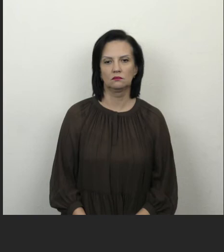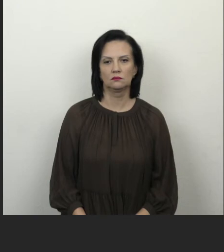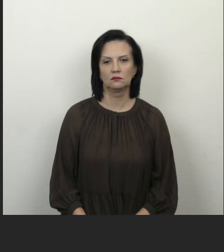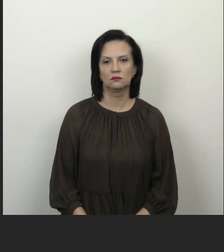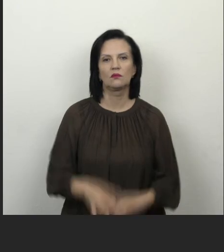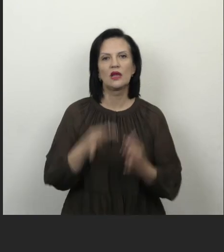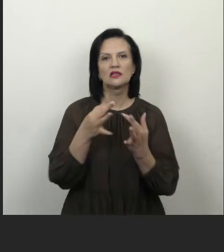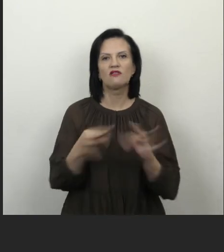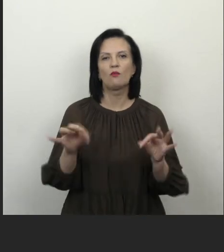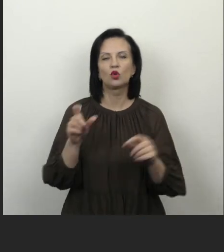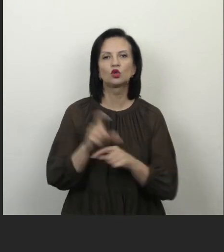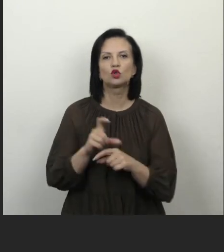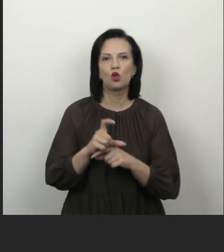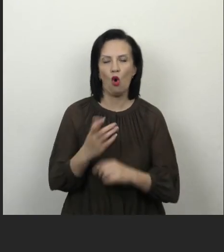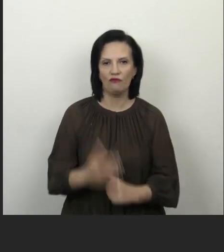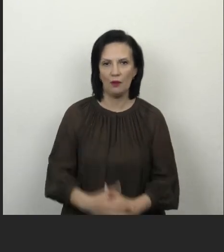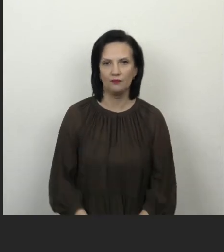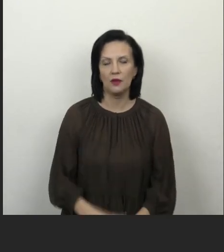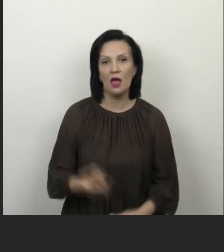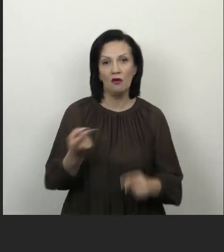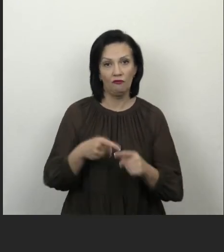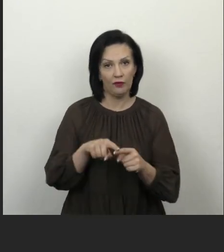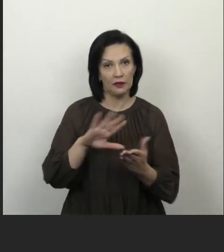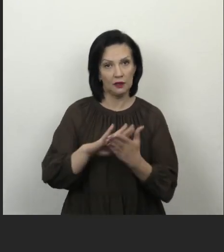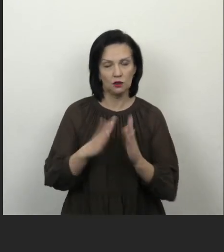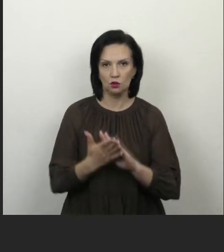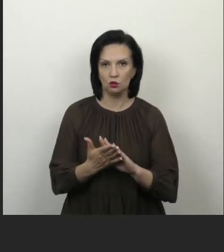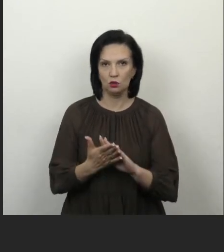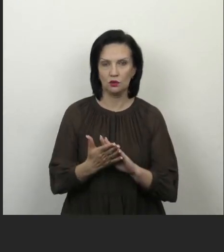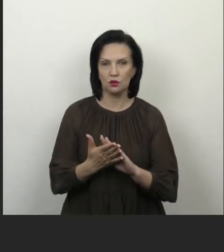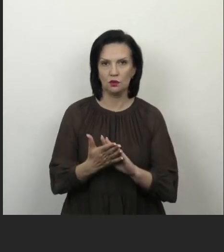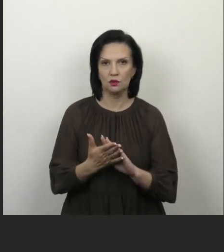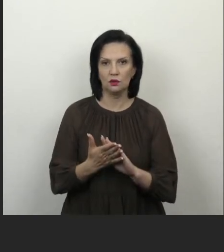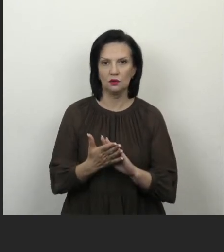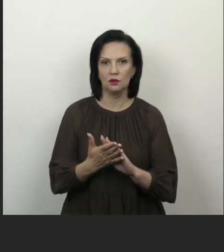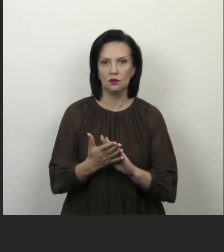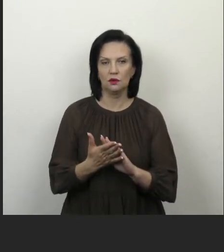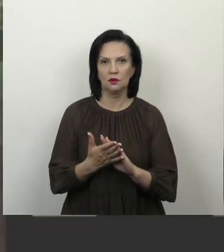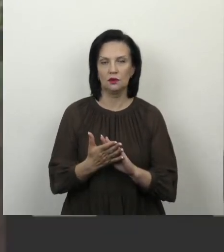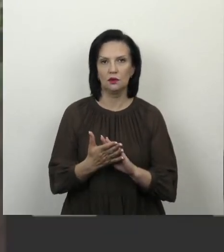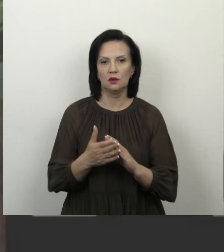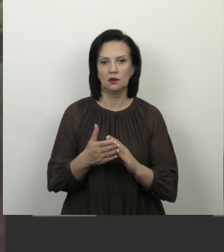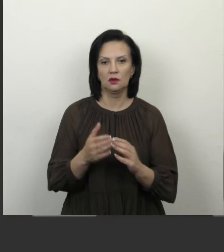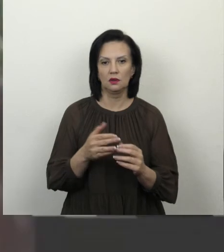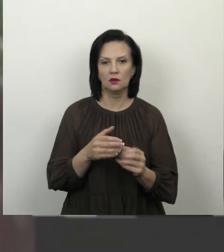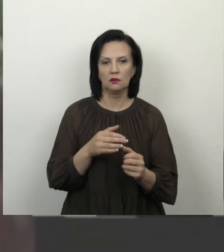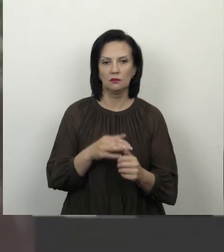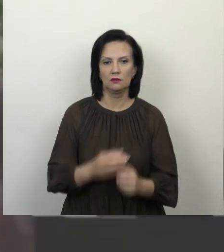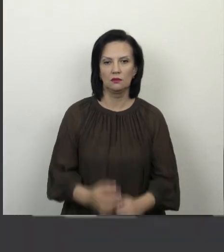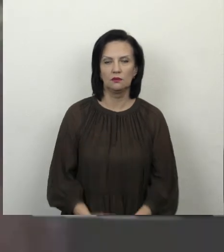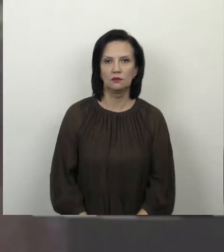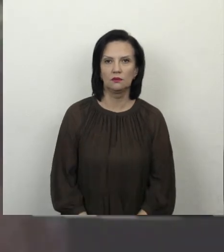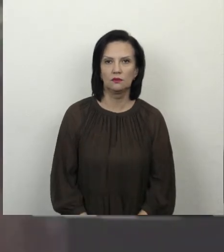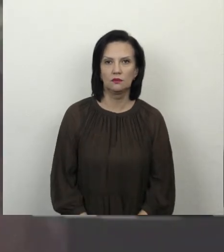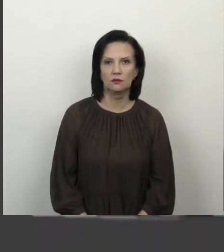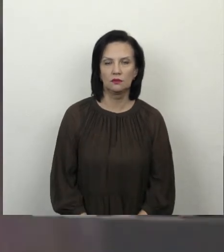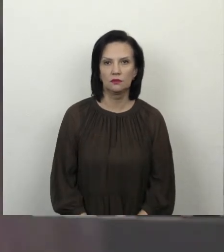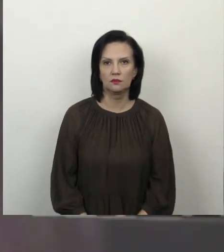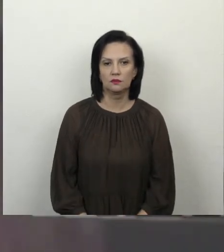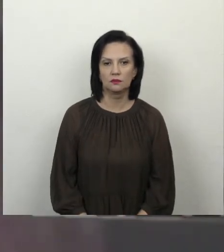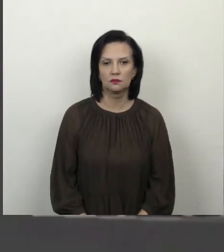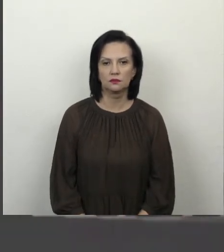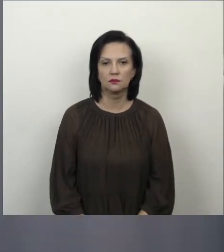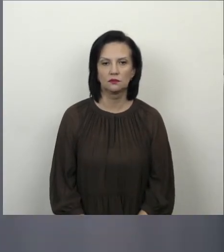part of this decision. That's a violation of the freedom of speech.